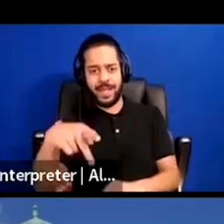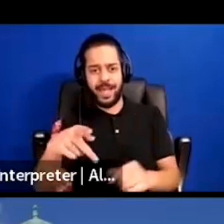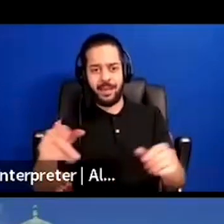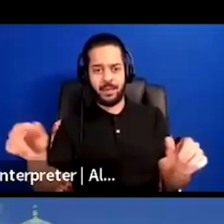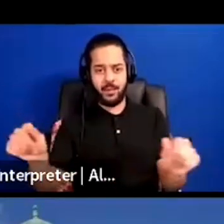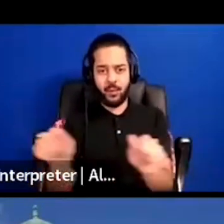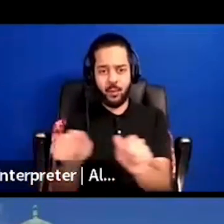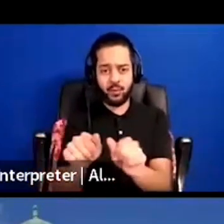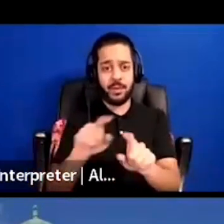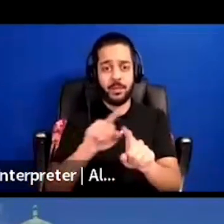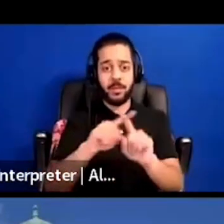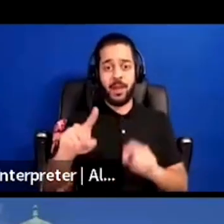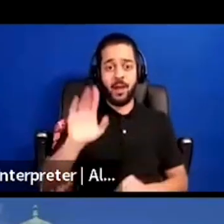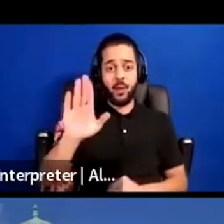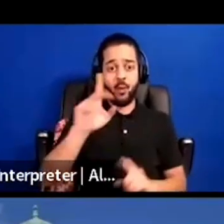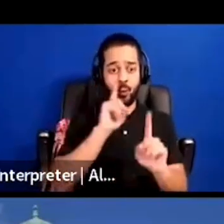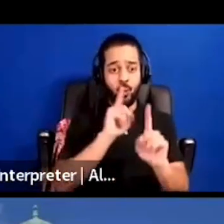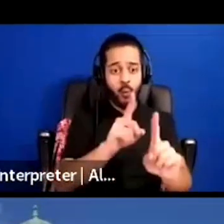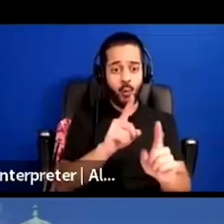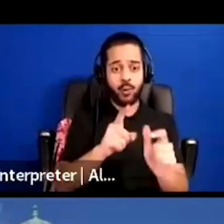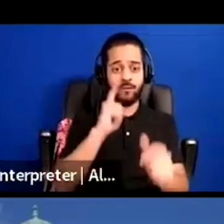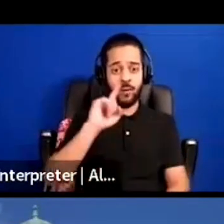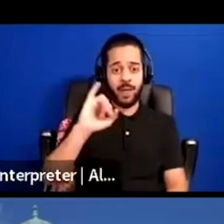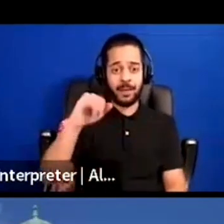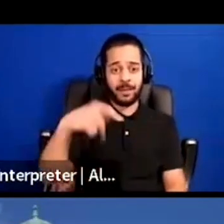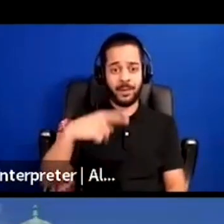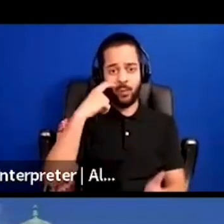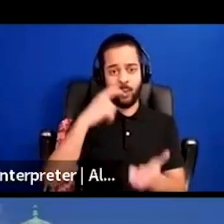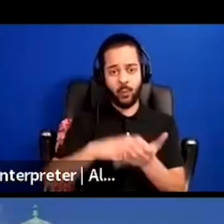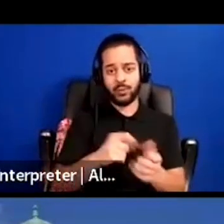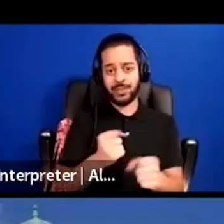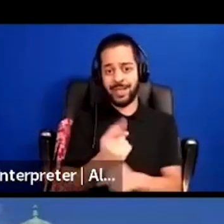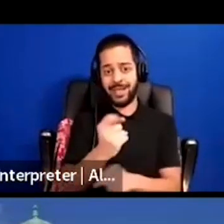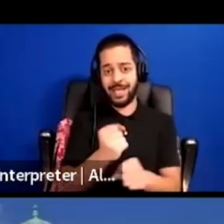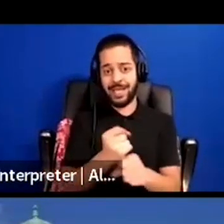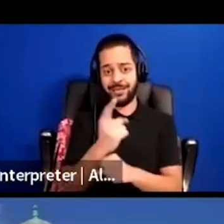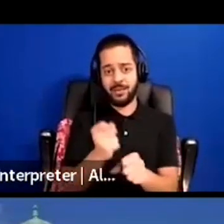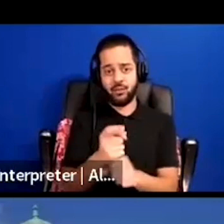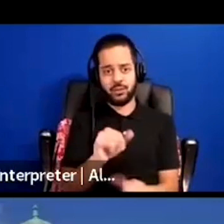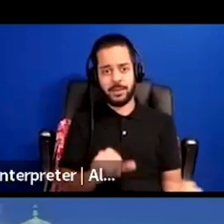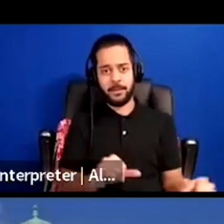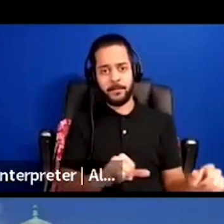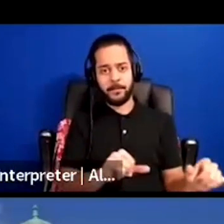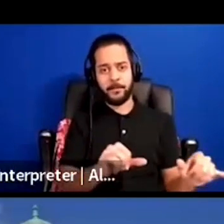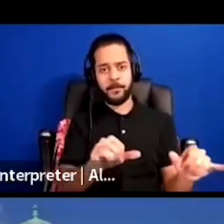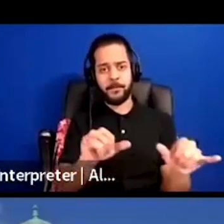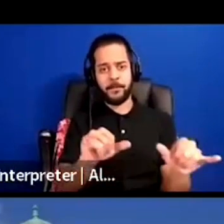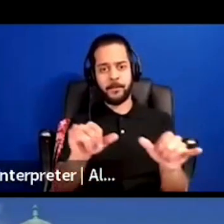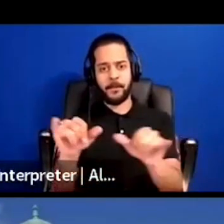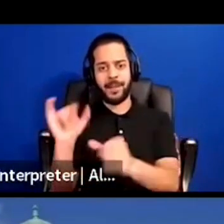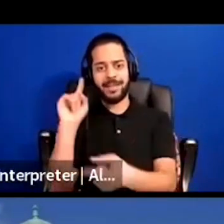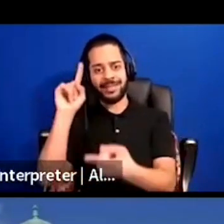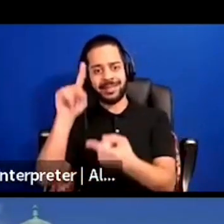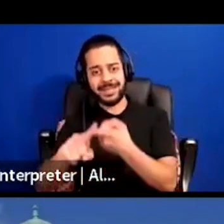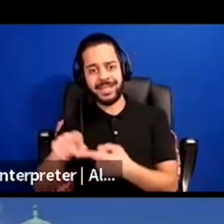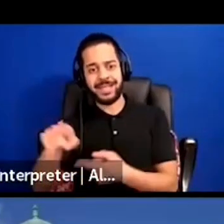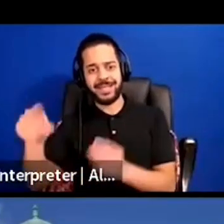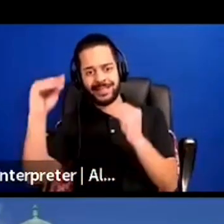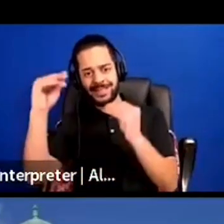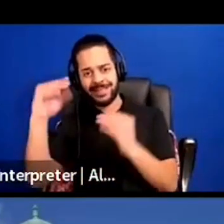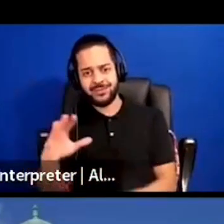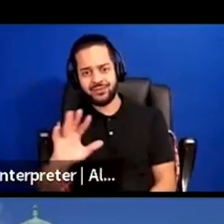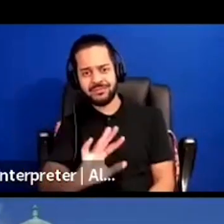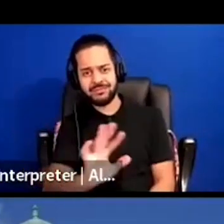year after year after year after year until we work with families to say, no, this is how you collect